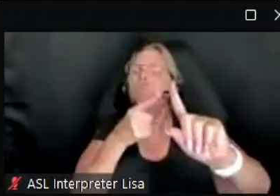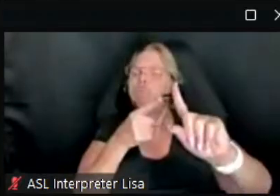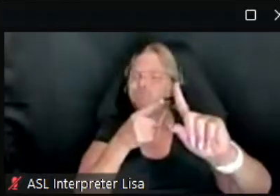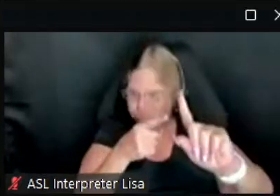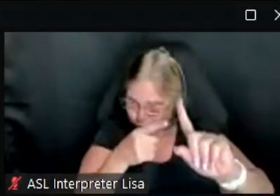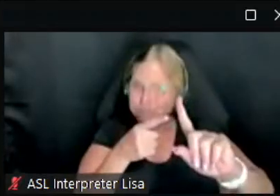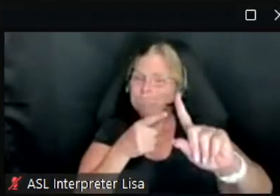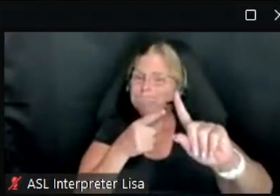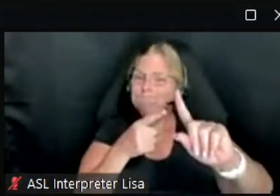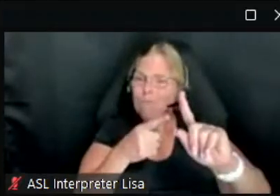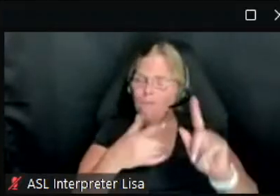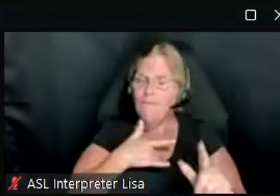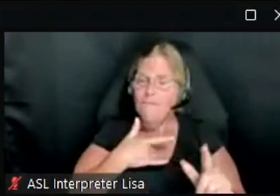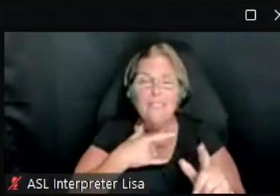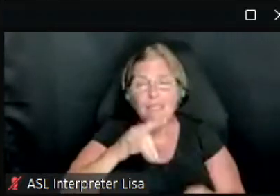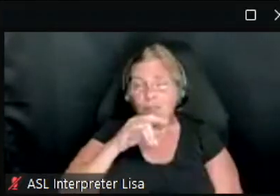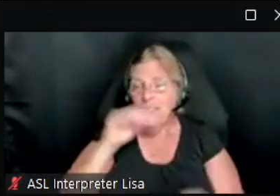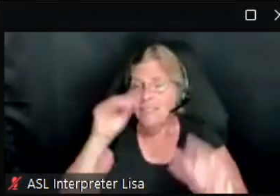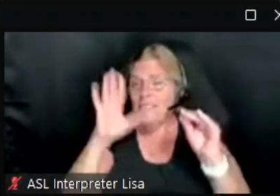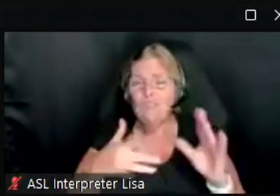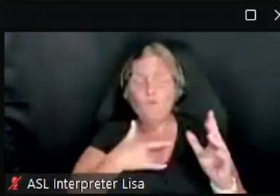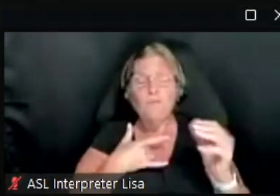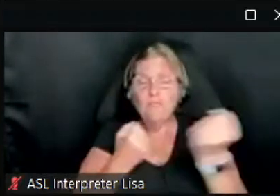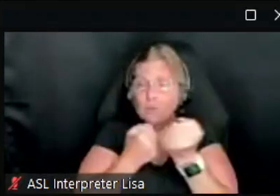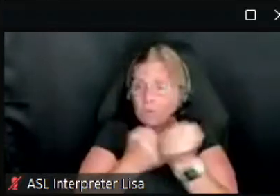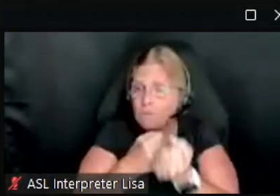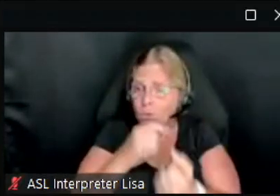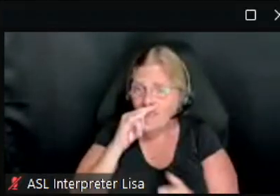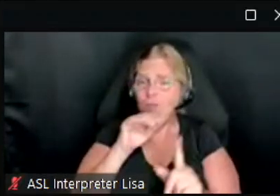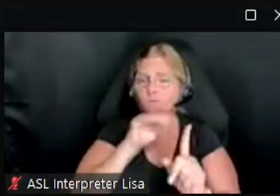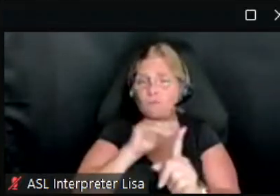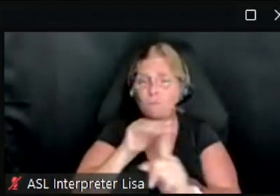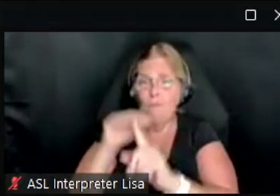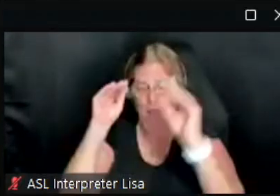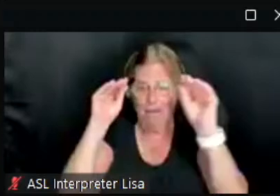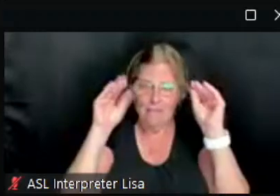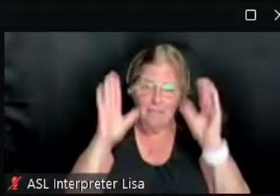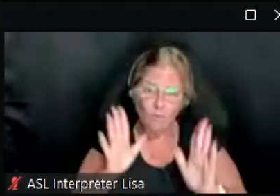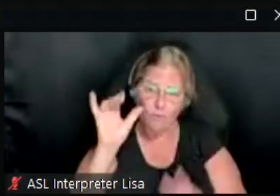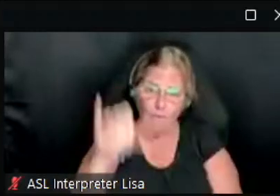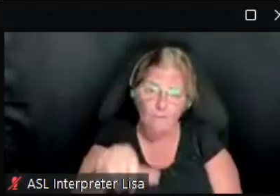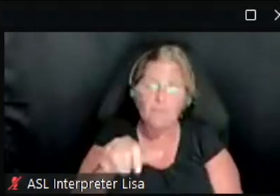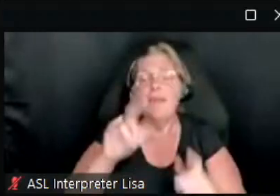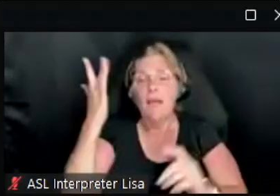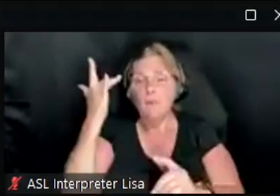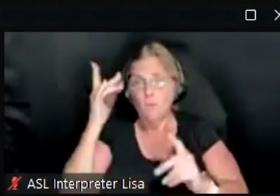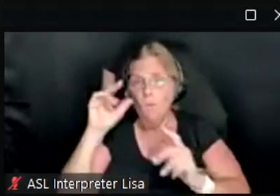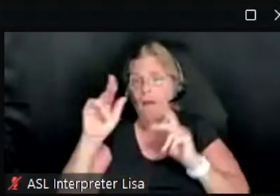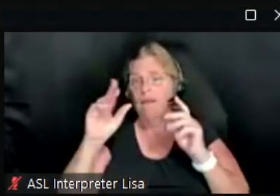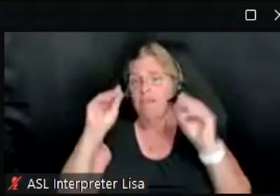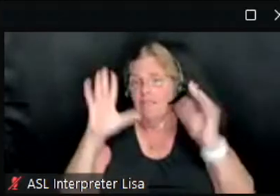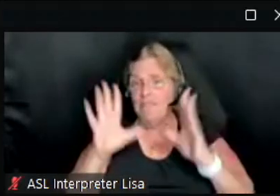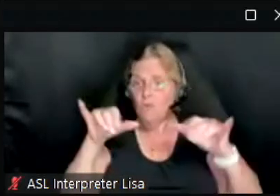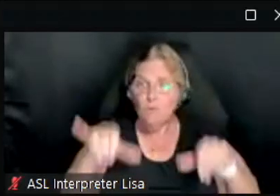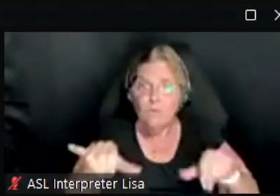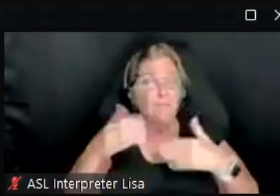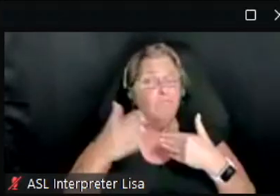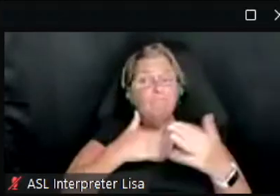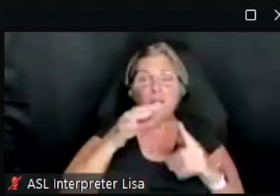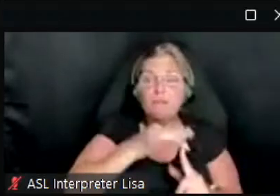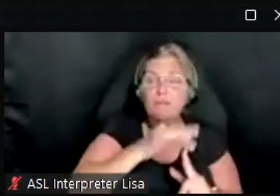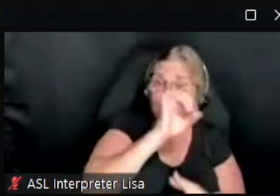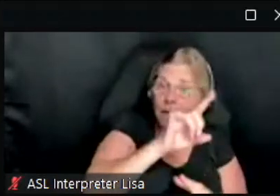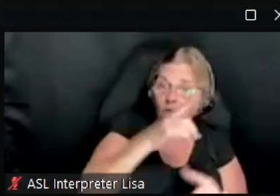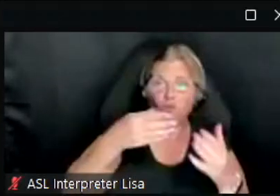people are supportive of kids and reminding them of that, I think is what keeps people where they're at, be it special ed or general